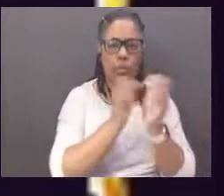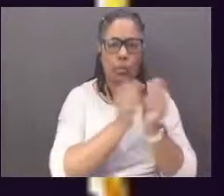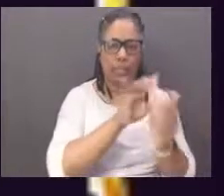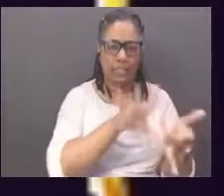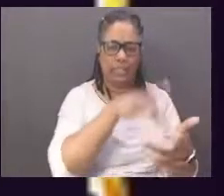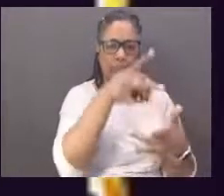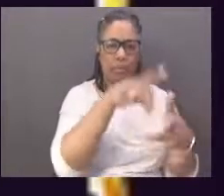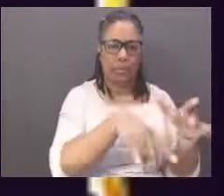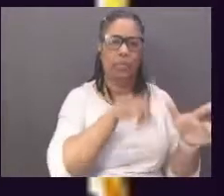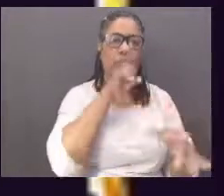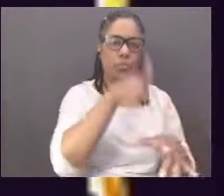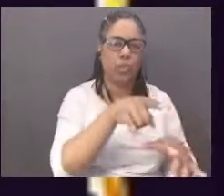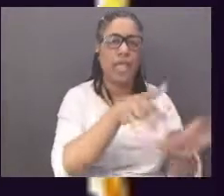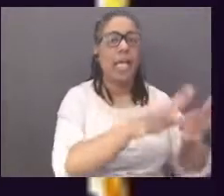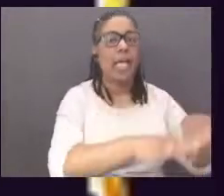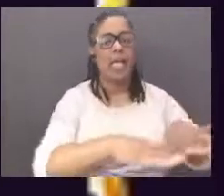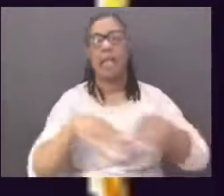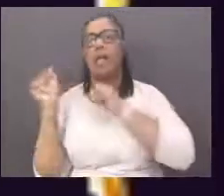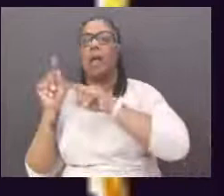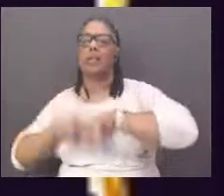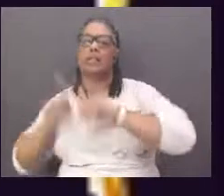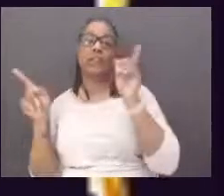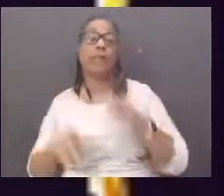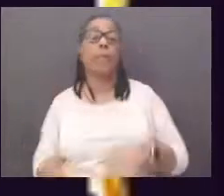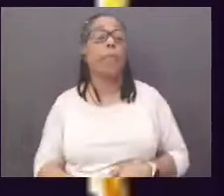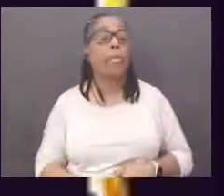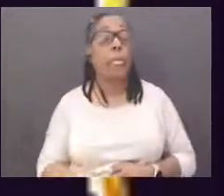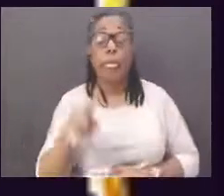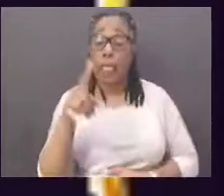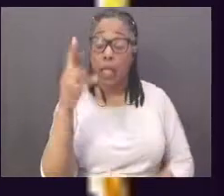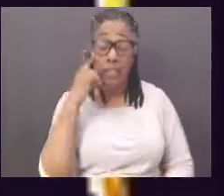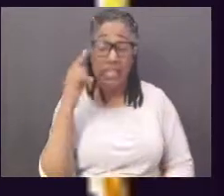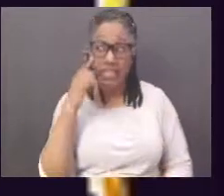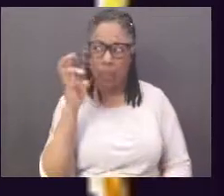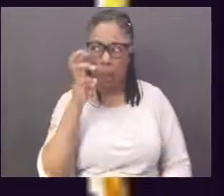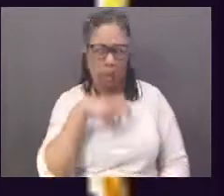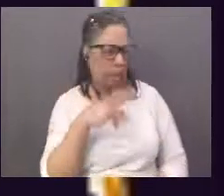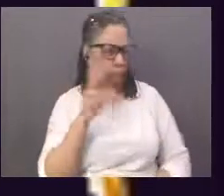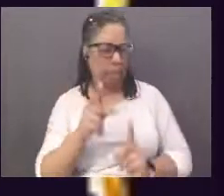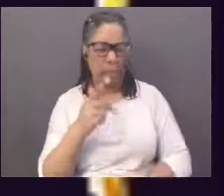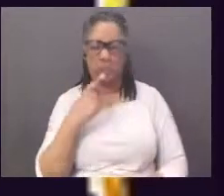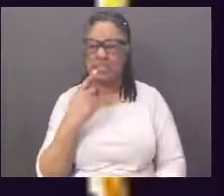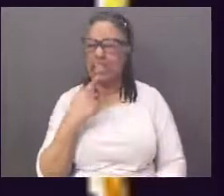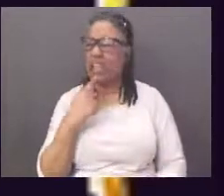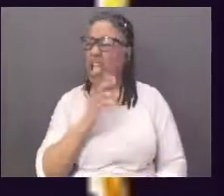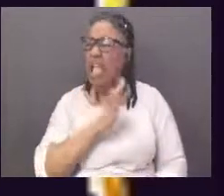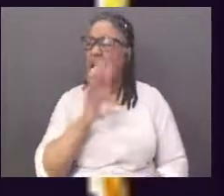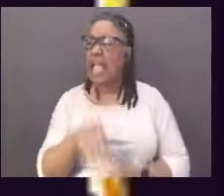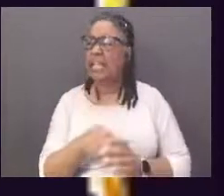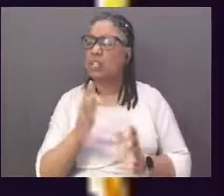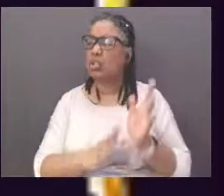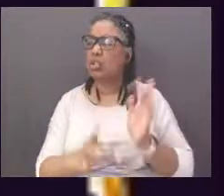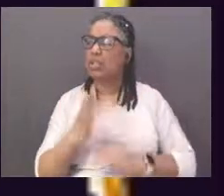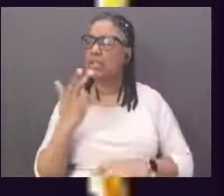odd that people will claim things in Jesus' name, but they don't get any